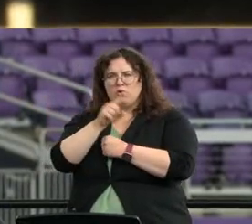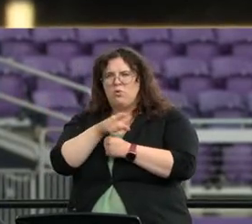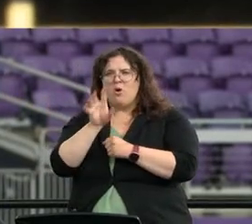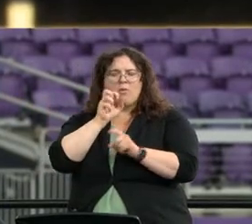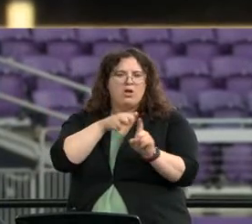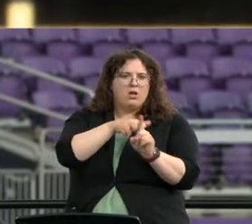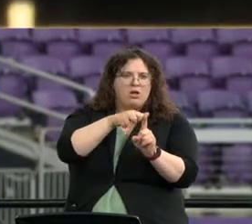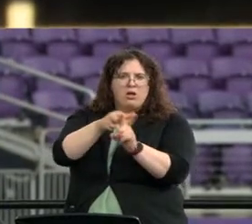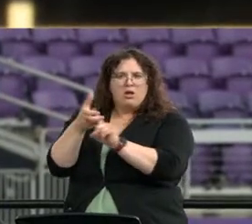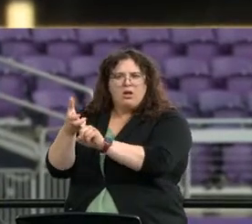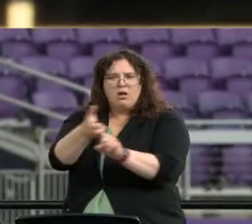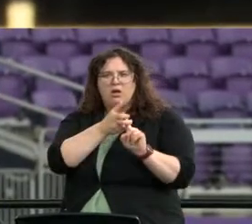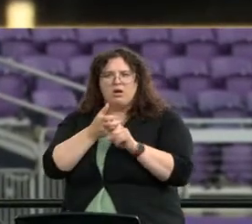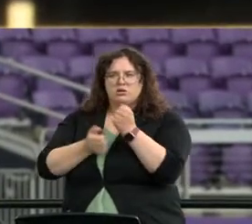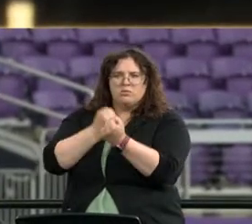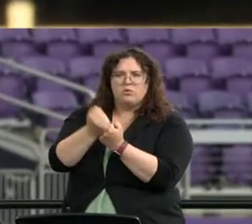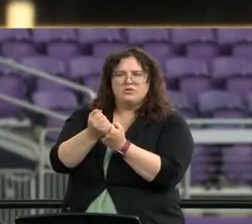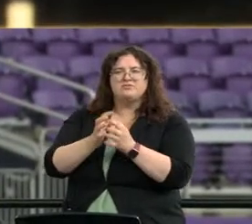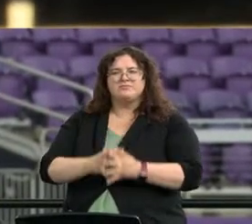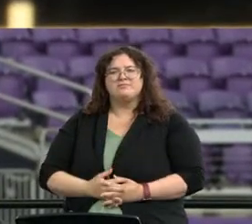time.